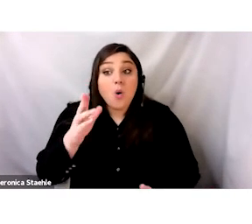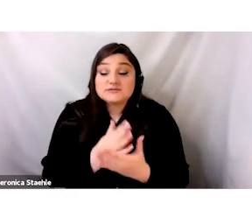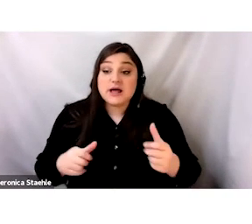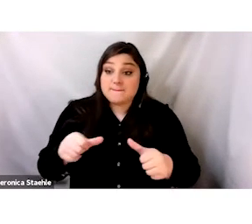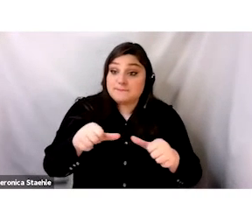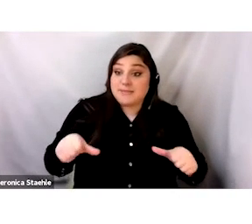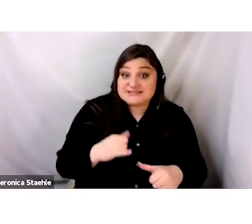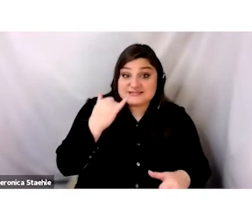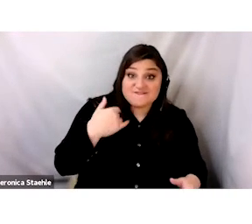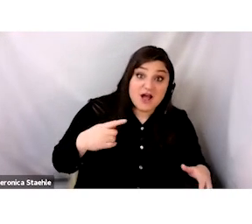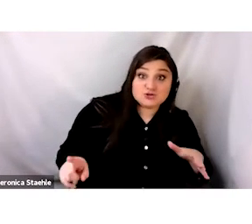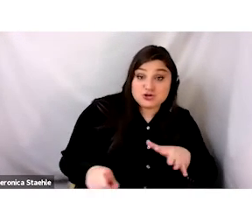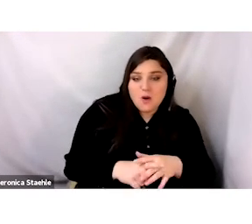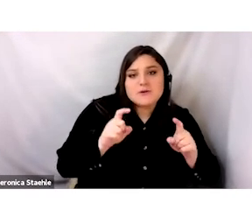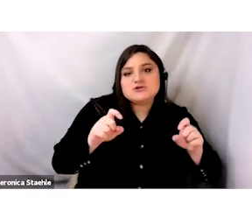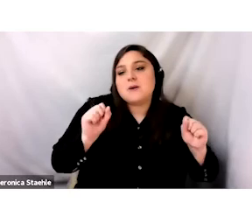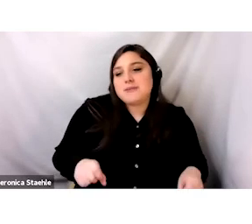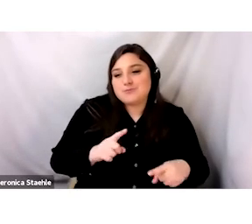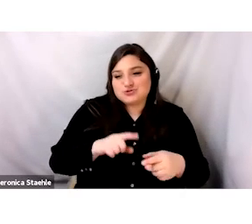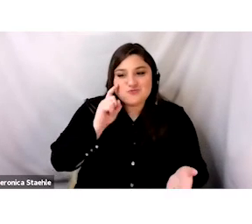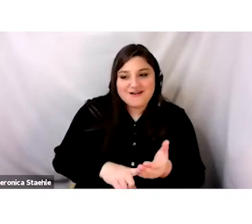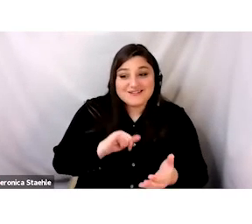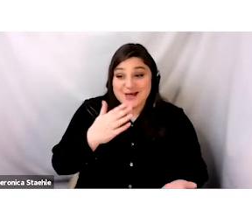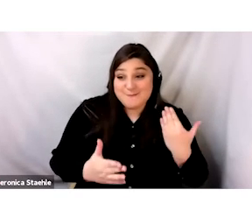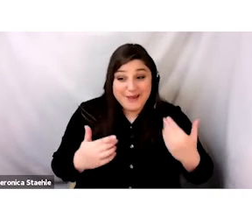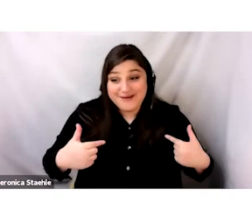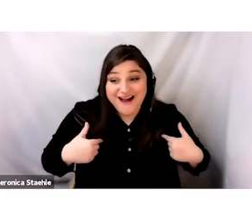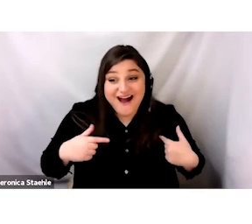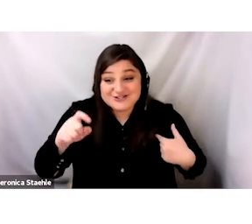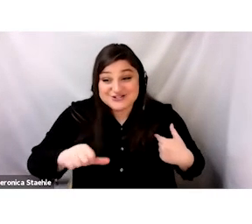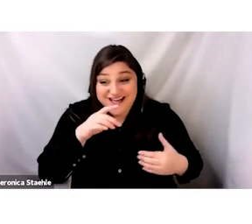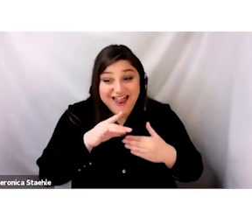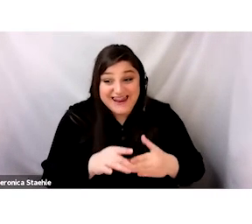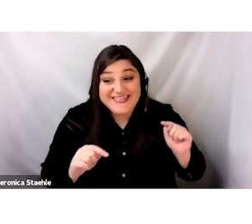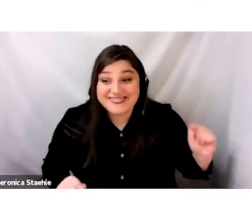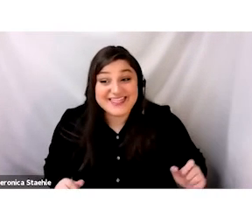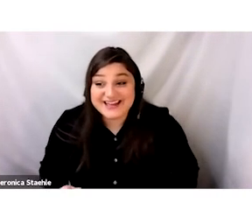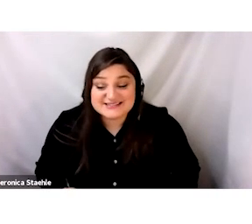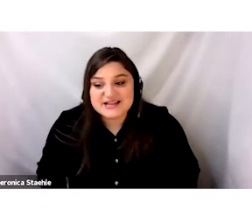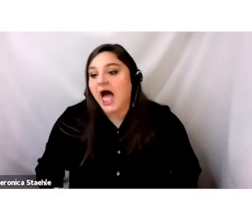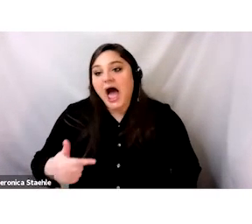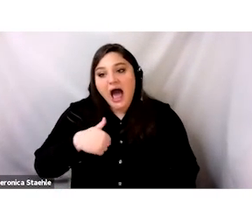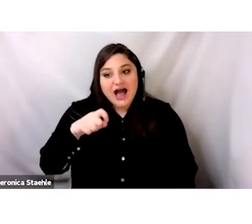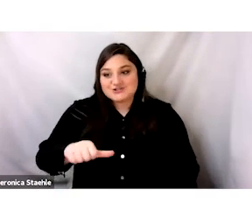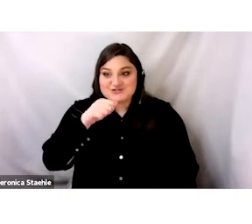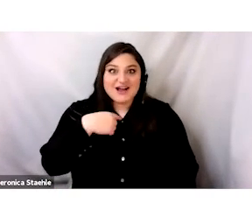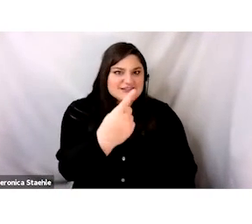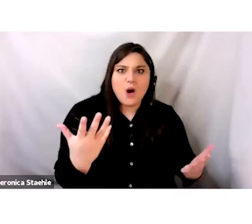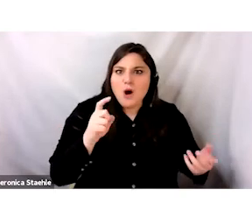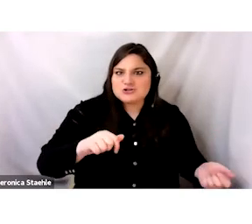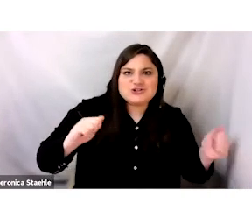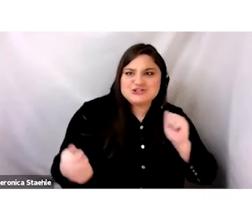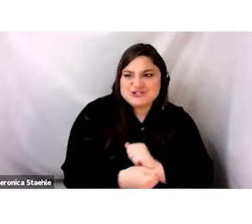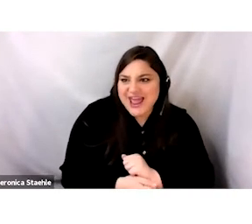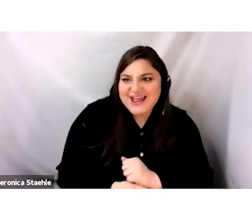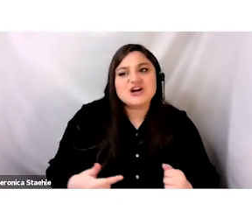in, recognizing that I should not actually be leading, and I shouldn't come in and say, here's what we need to change, without first being